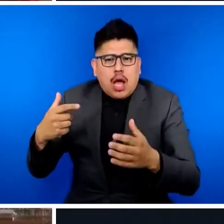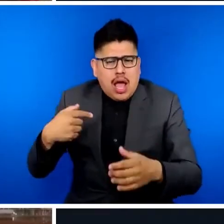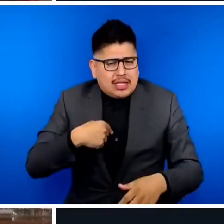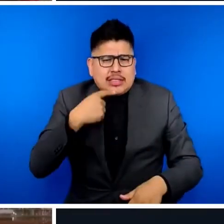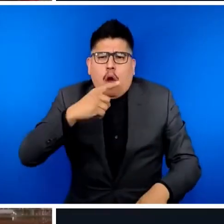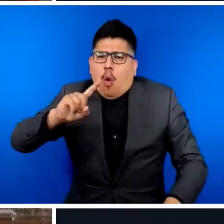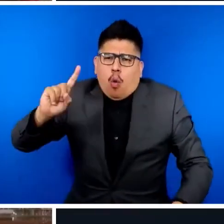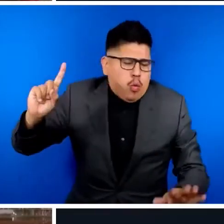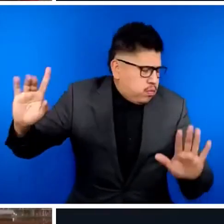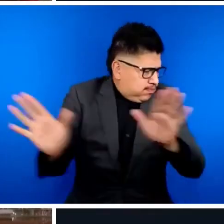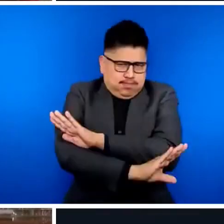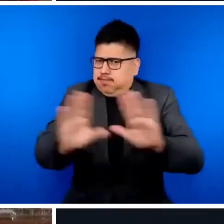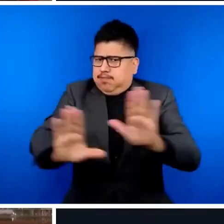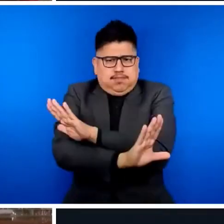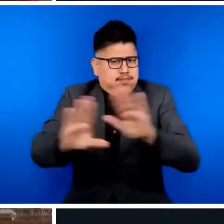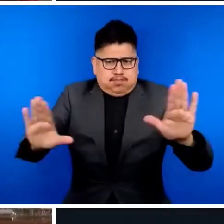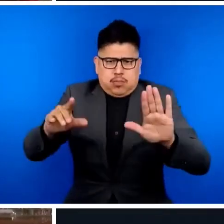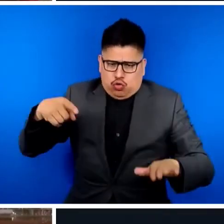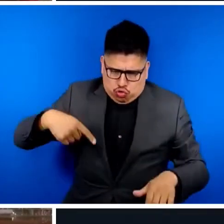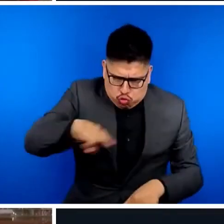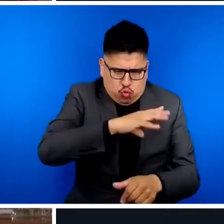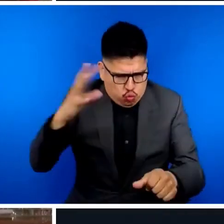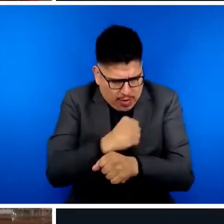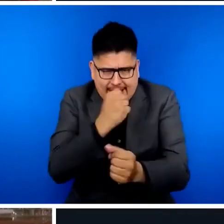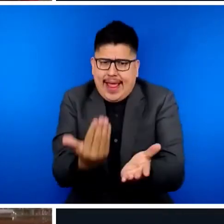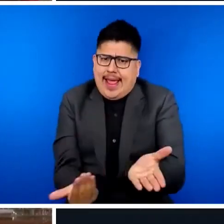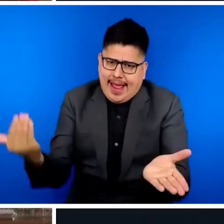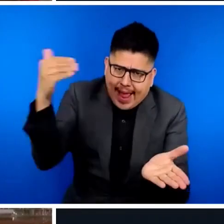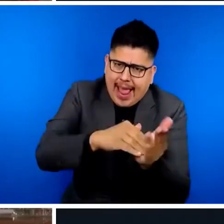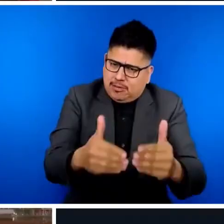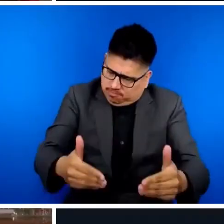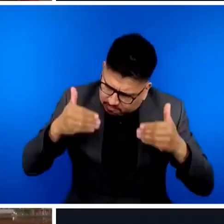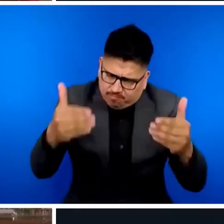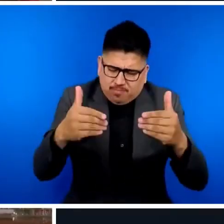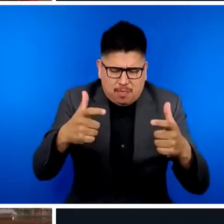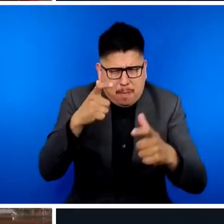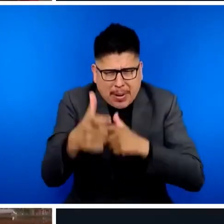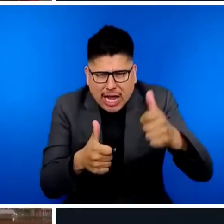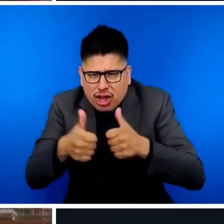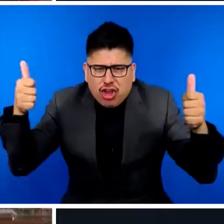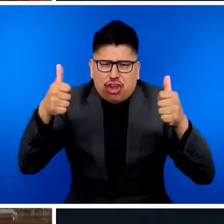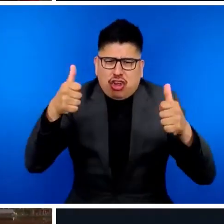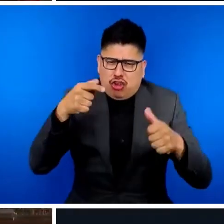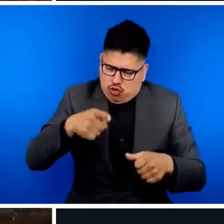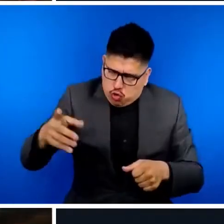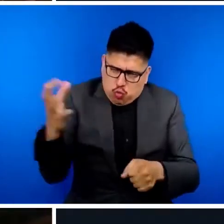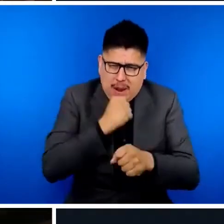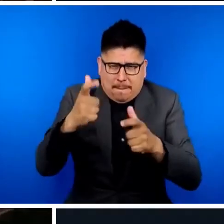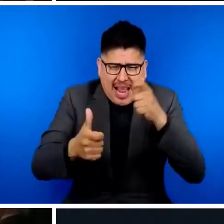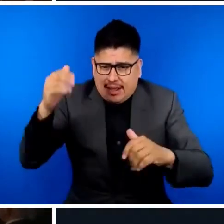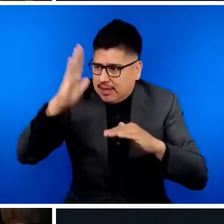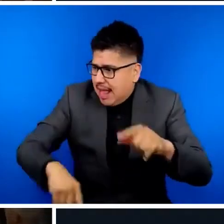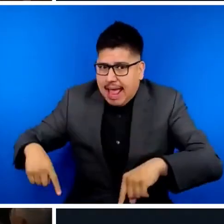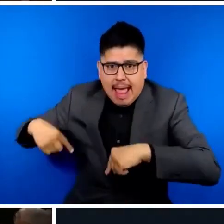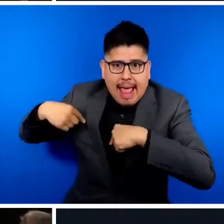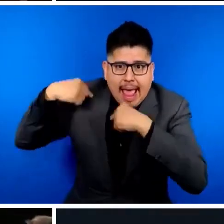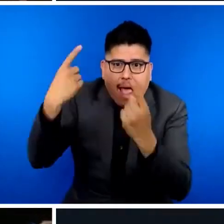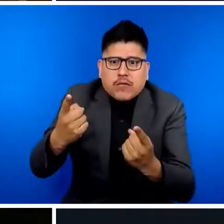no, you're going to win again. You're going to win big. You're going to win bigger than ever. And to prove that point,